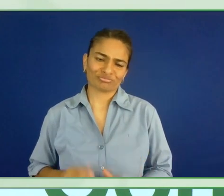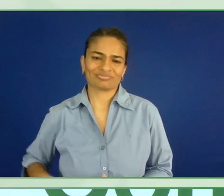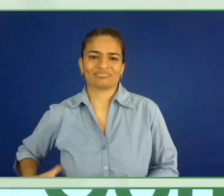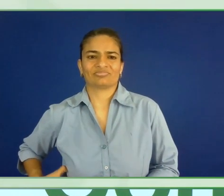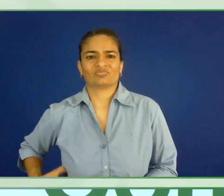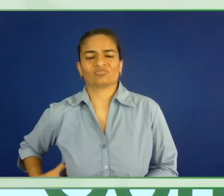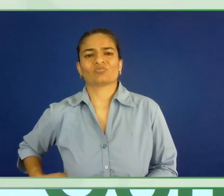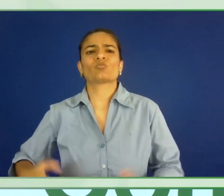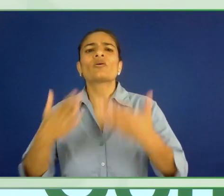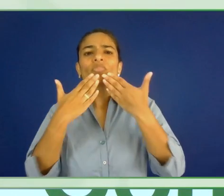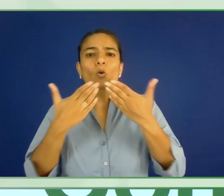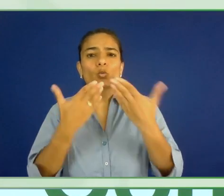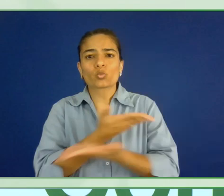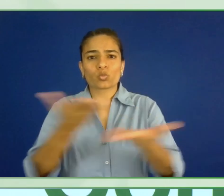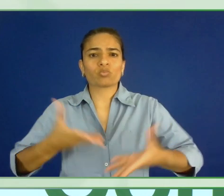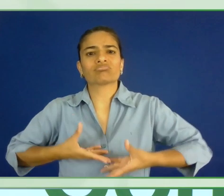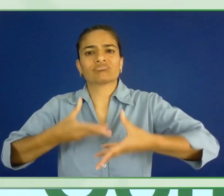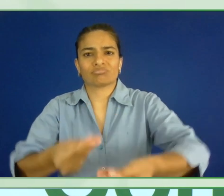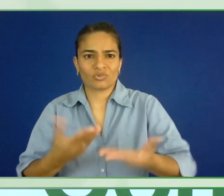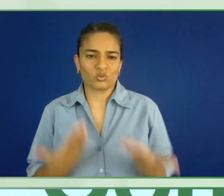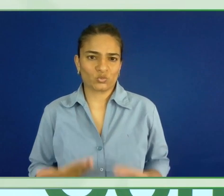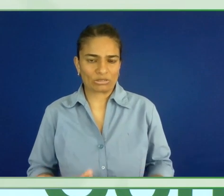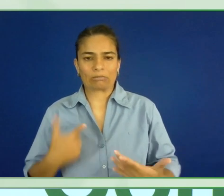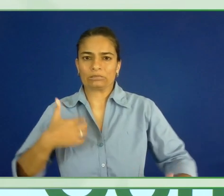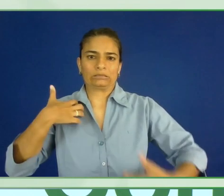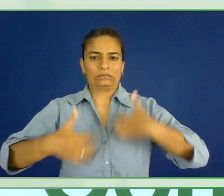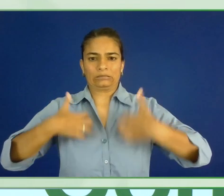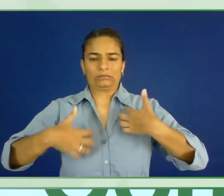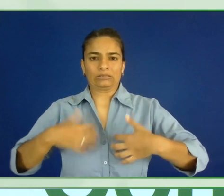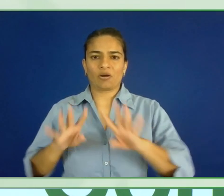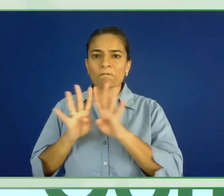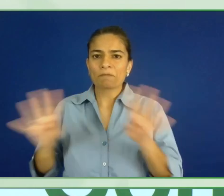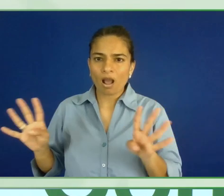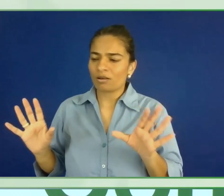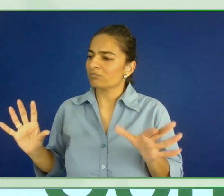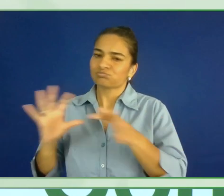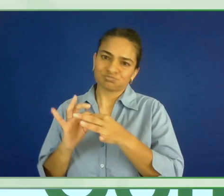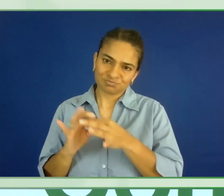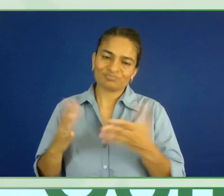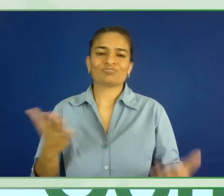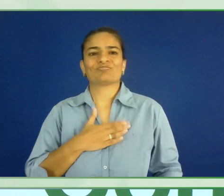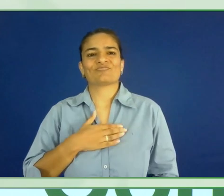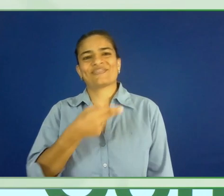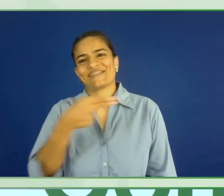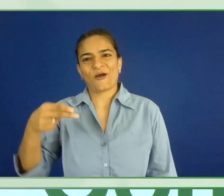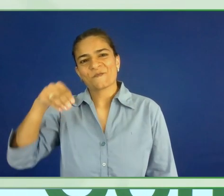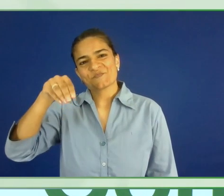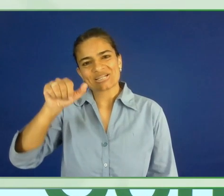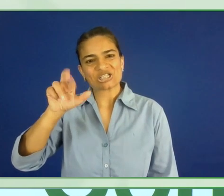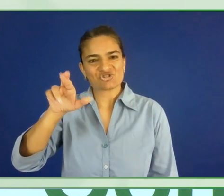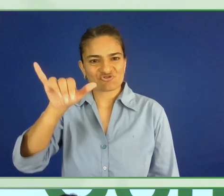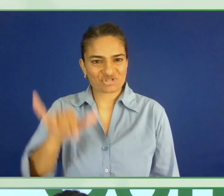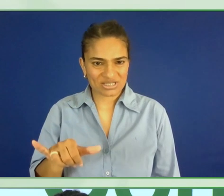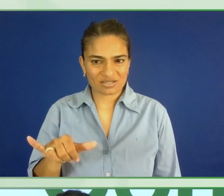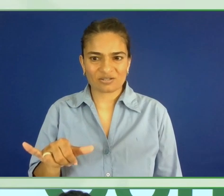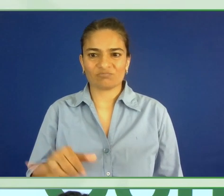I'm really excited to be part of this panel. So my name, once again, is Mary Beshai. I work at the Canadian Association for Supported